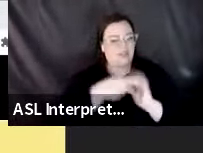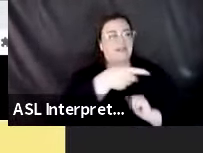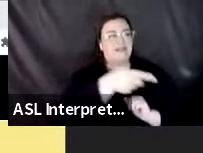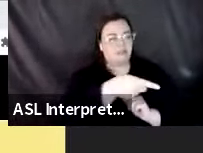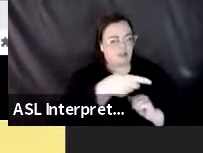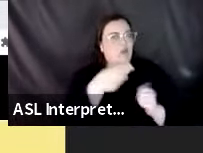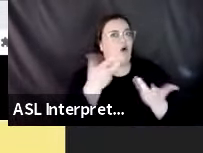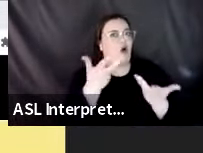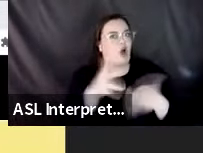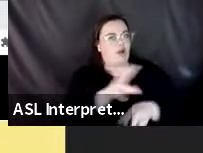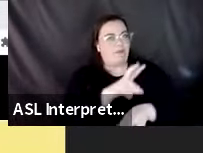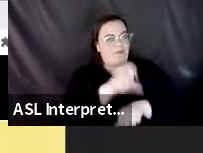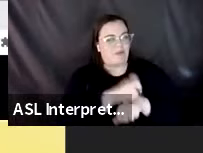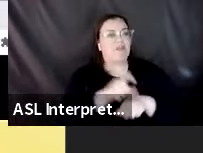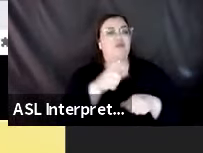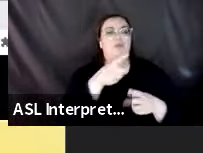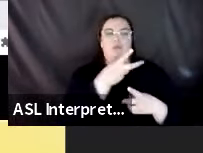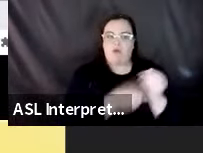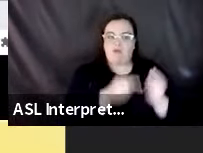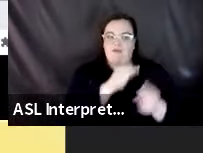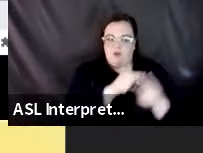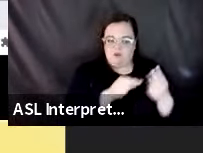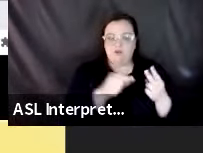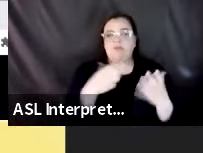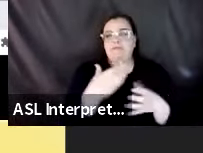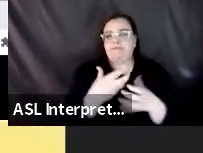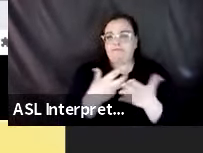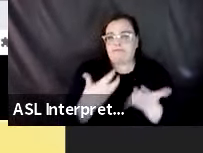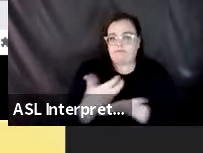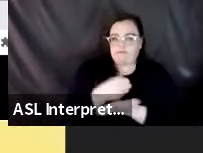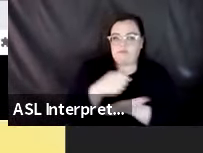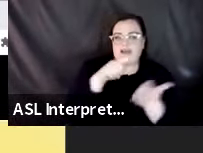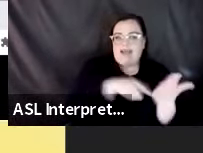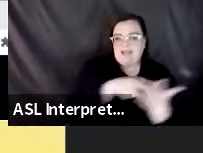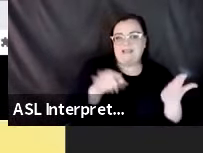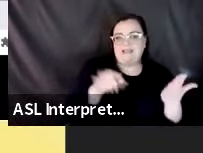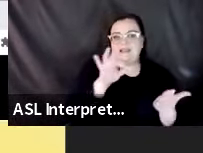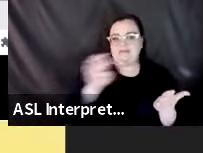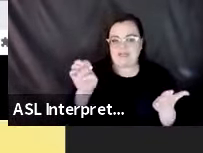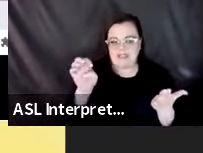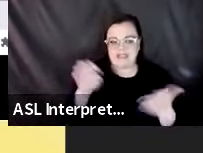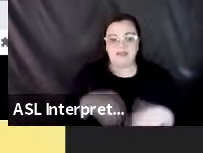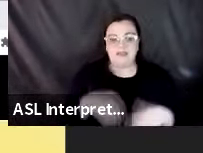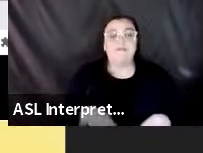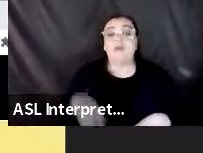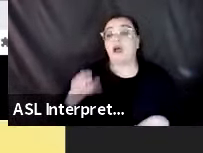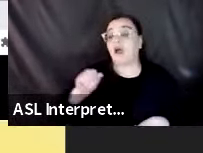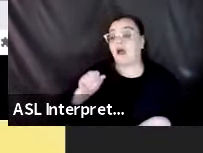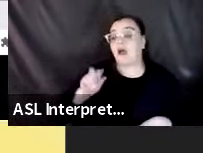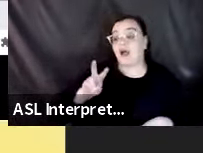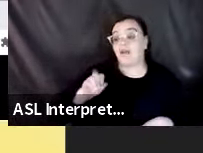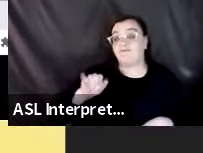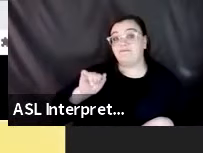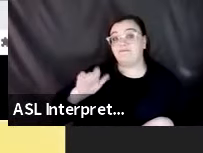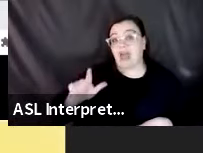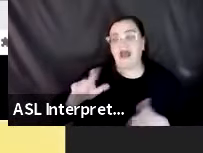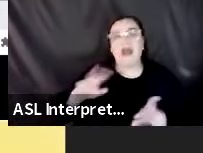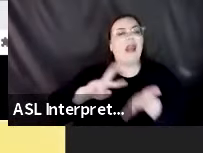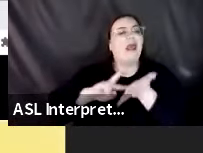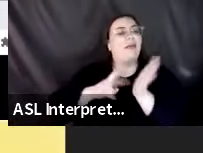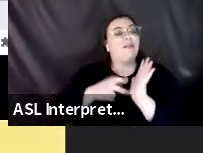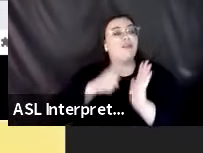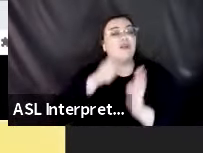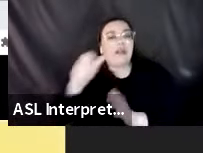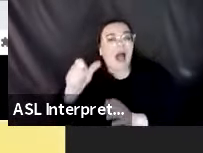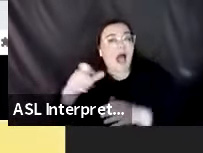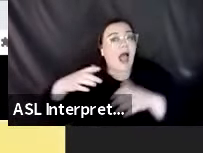not hold you for the job. It's merely asking if you're going to be available on a certain date. So if they do let you know that they're not going